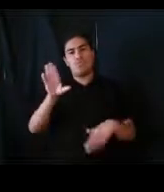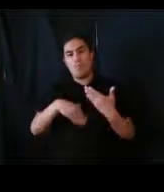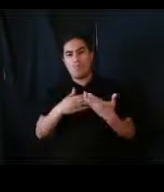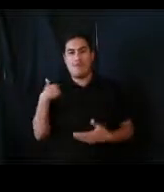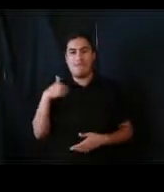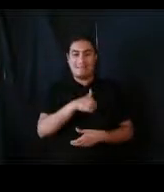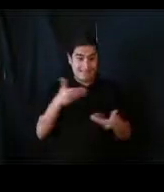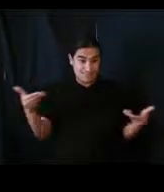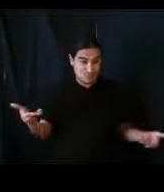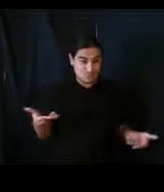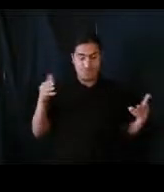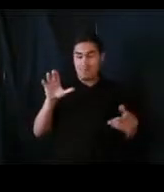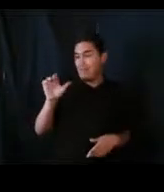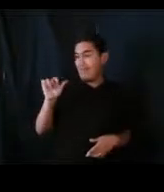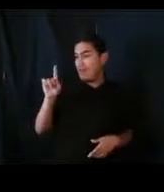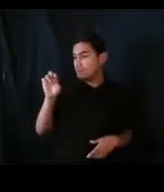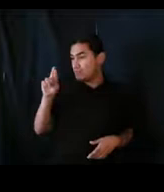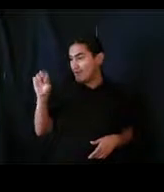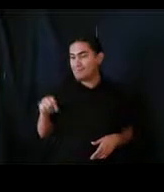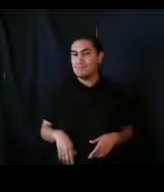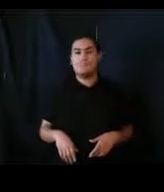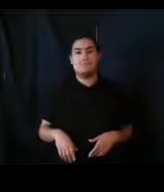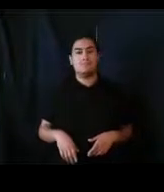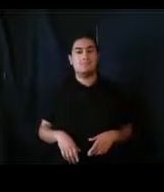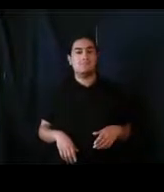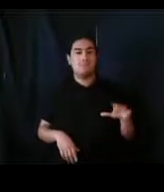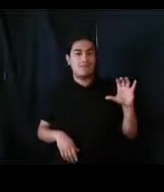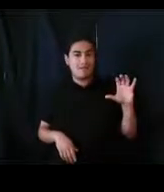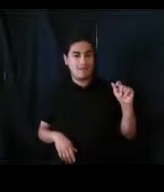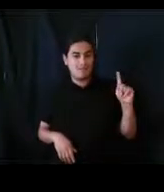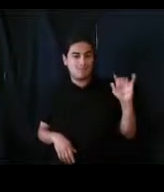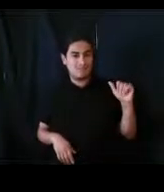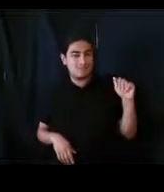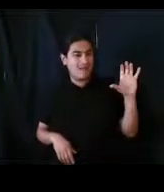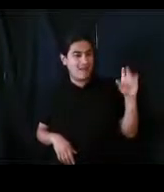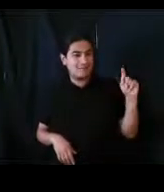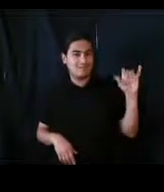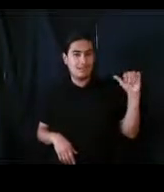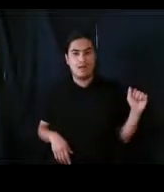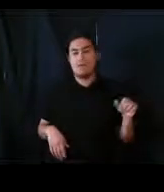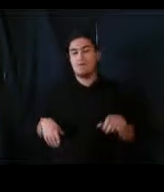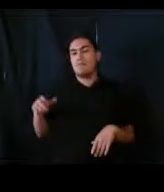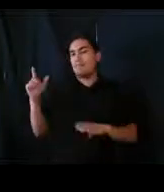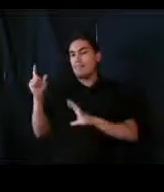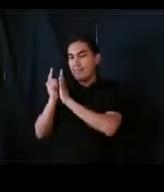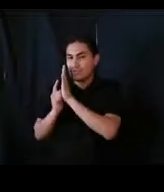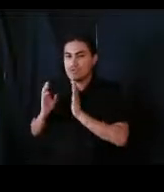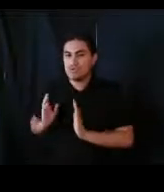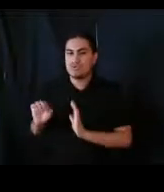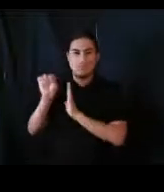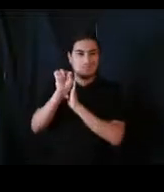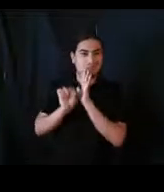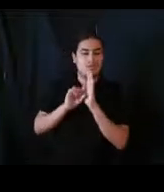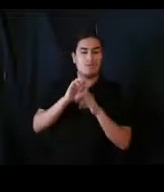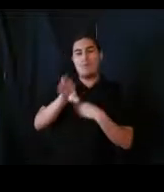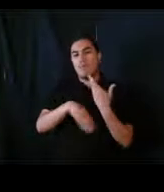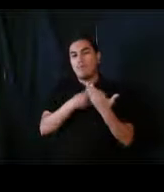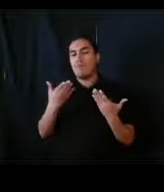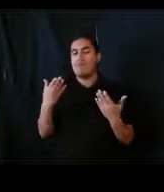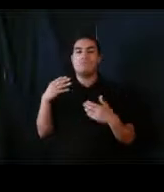calsta the state legislature uh entire family here within